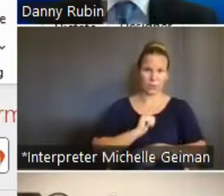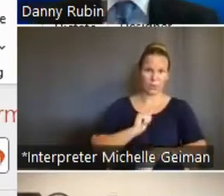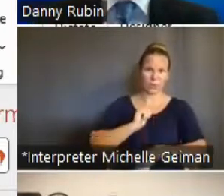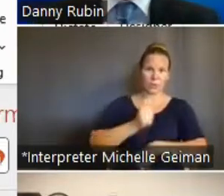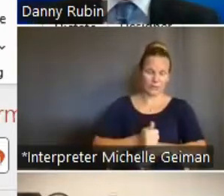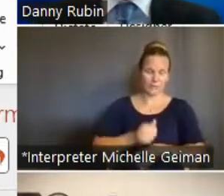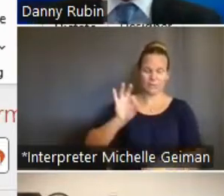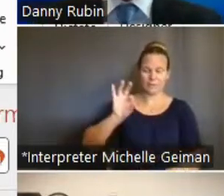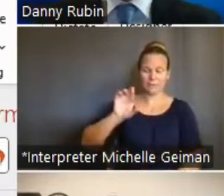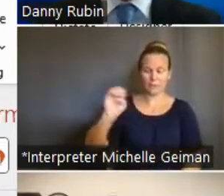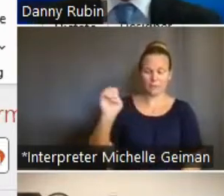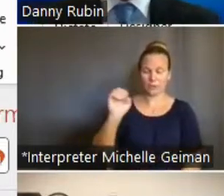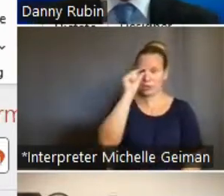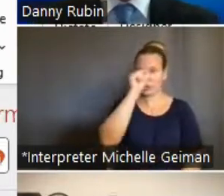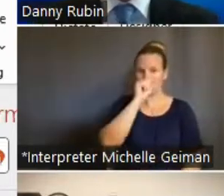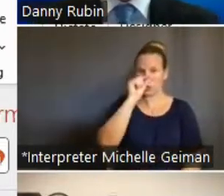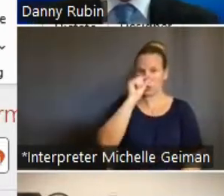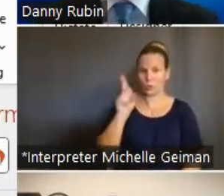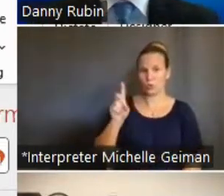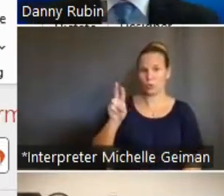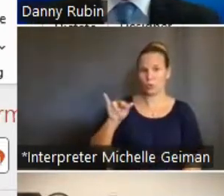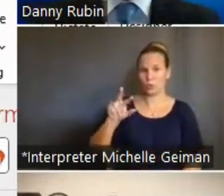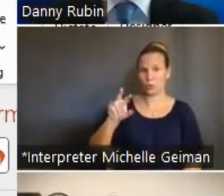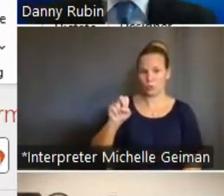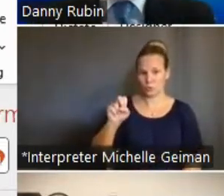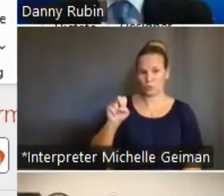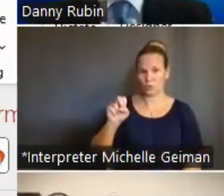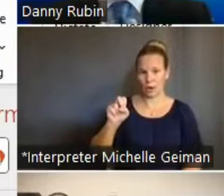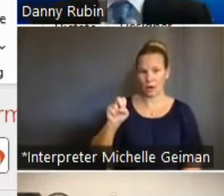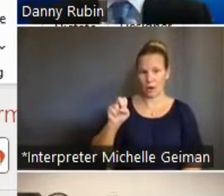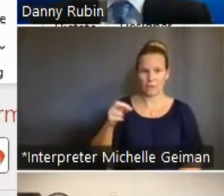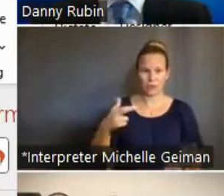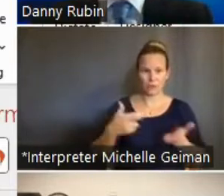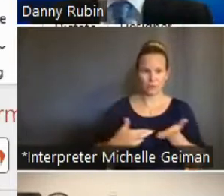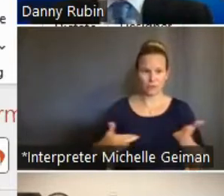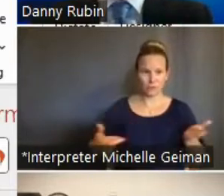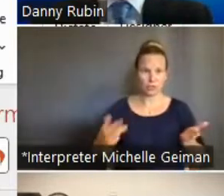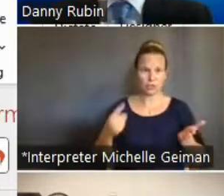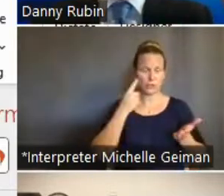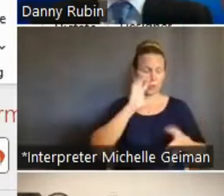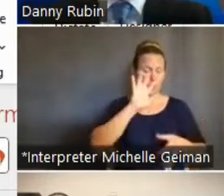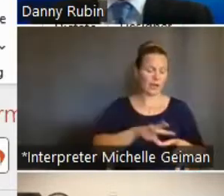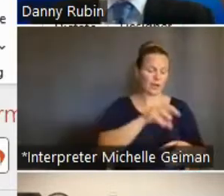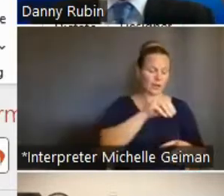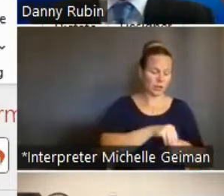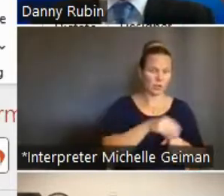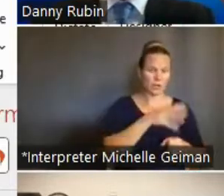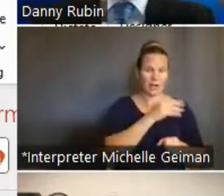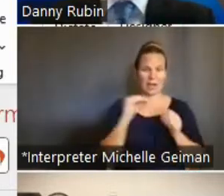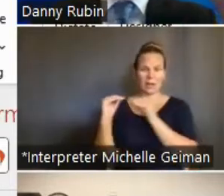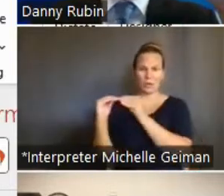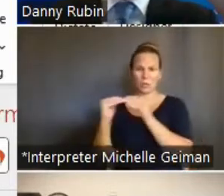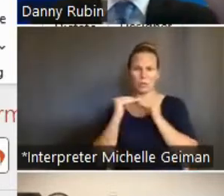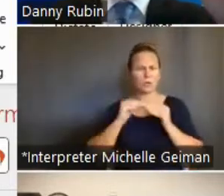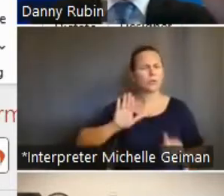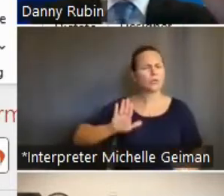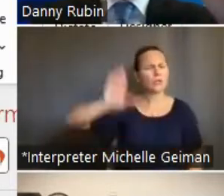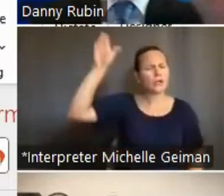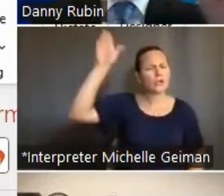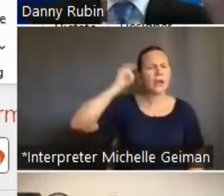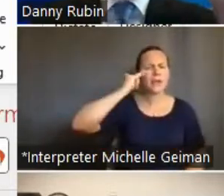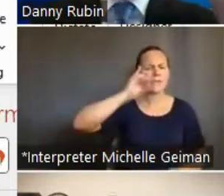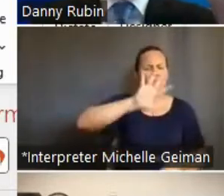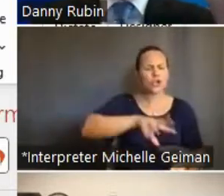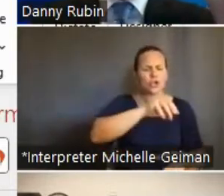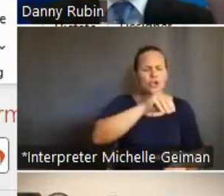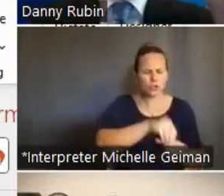resource on exercises for inclusion and equity. Any hands up that where inclusion is an important part of your